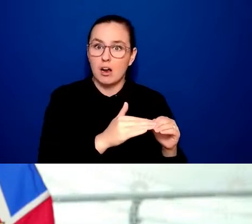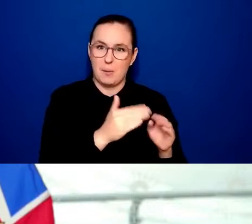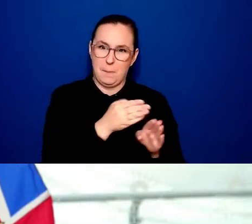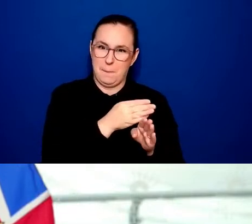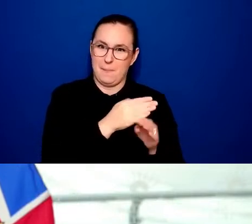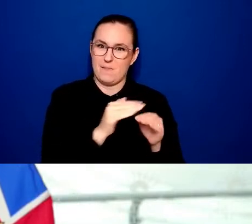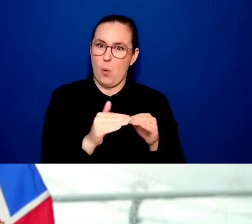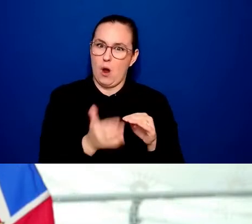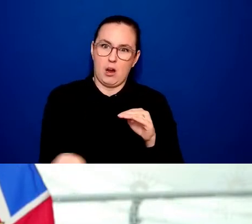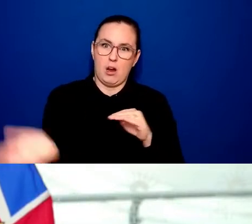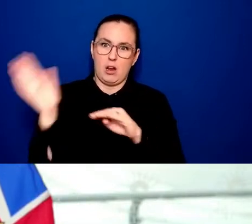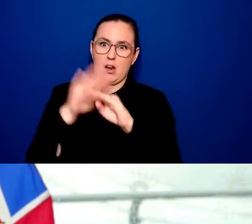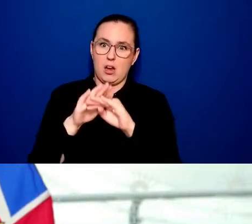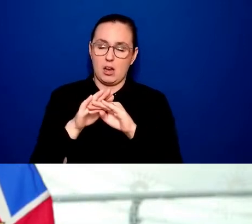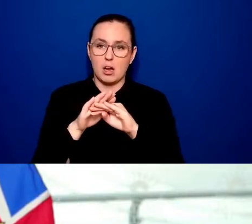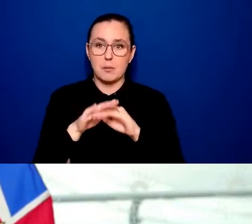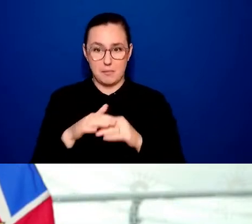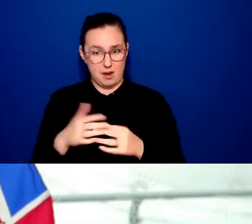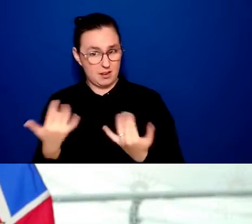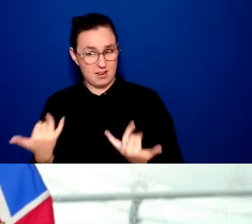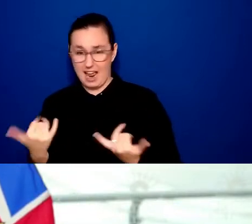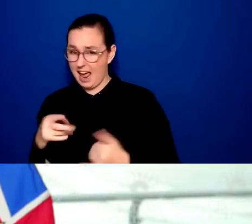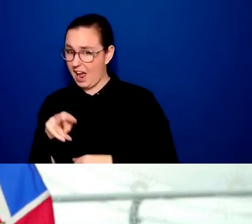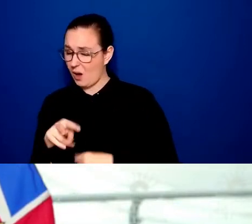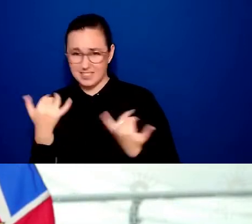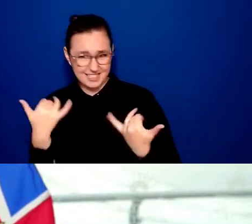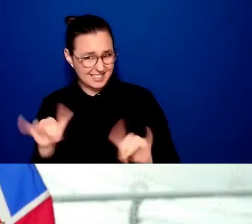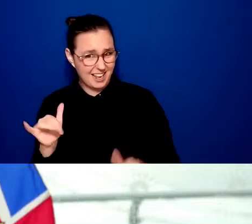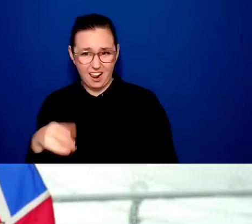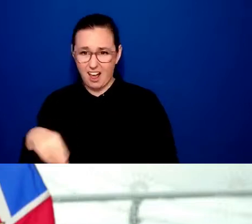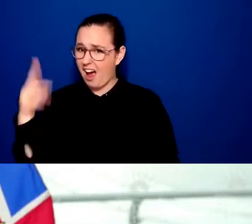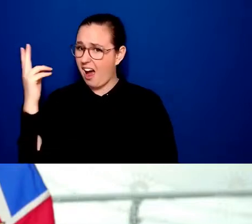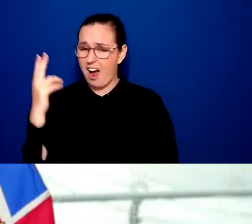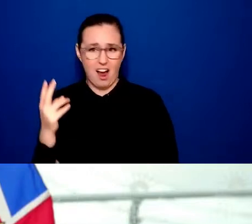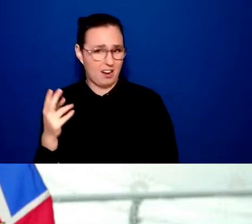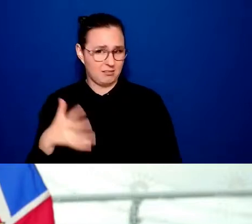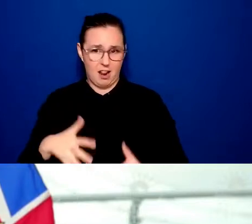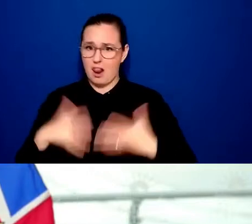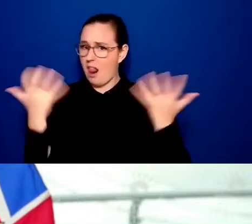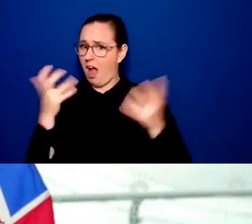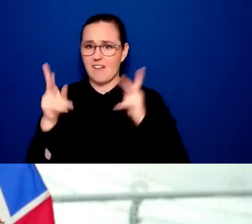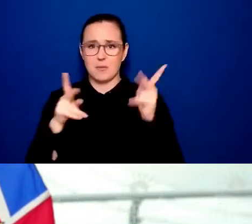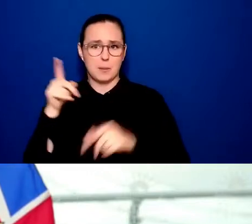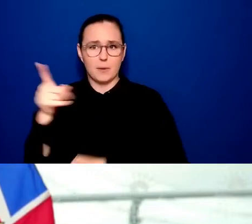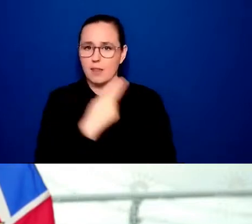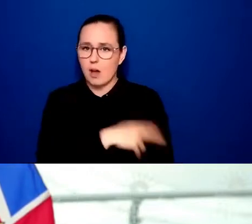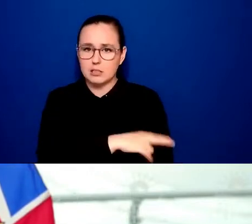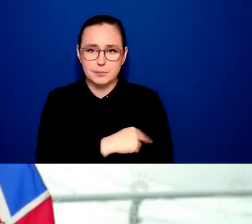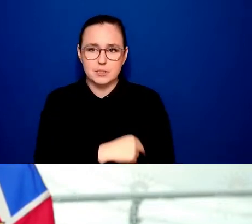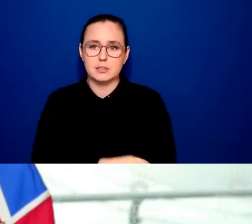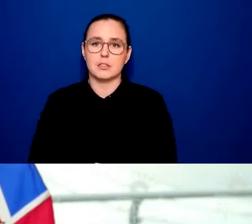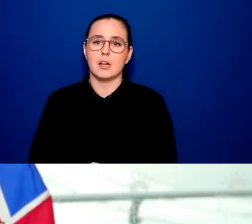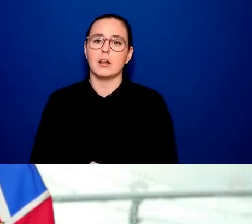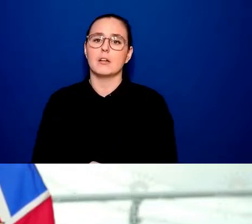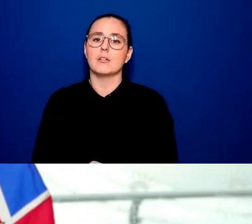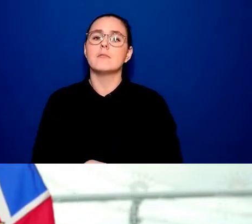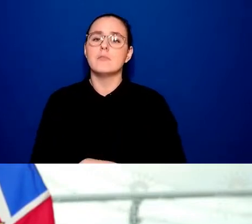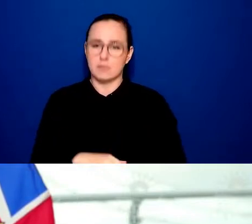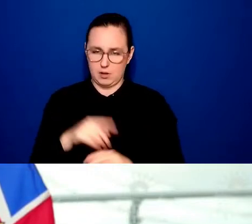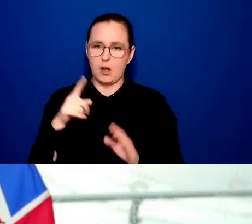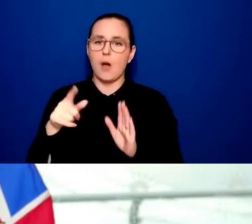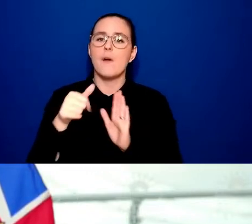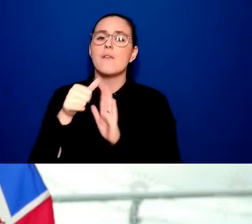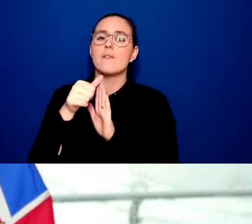and a high base bed occupancy. Still, with respect to our surge beds, the occupancy rate is 13.3%, meaning that